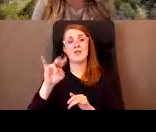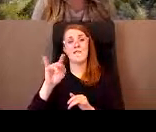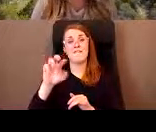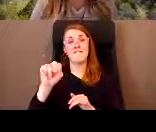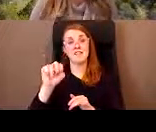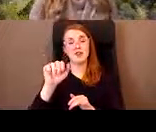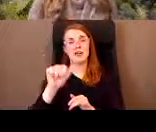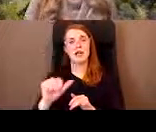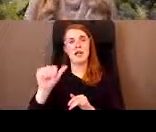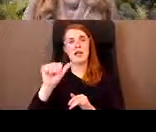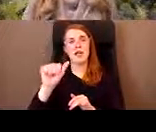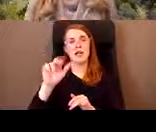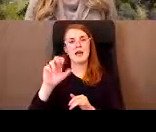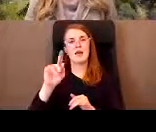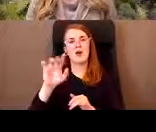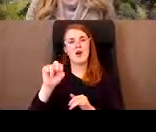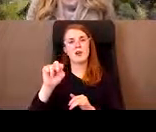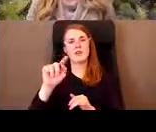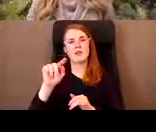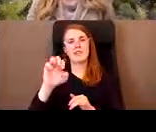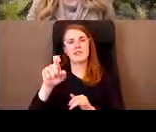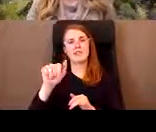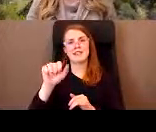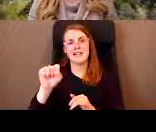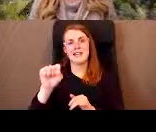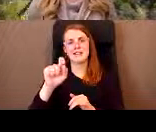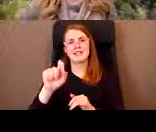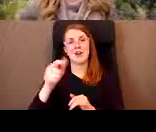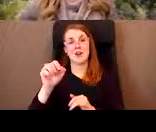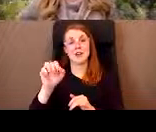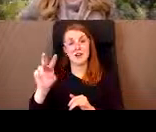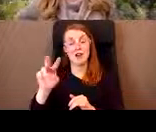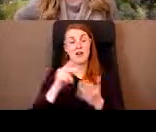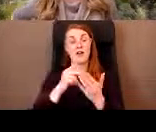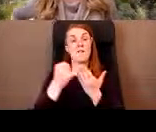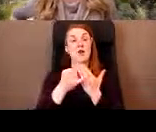zilkervision@austintexas.gov as an email. And then very important, the project website, which is